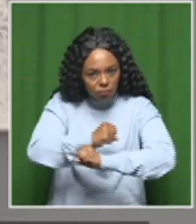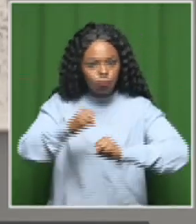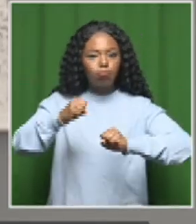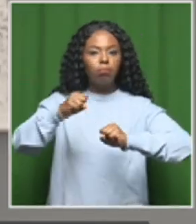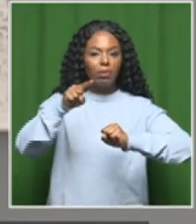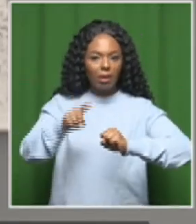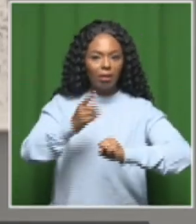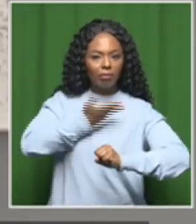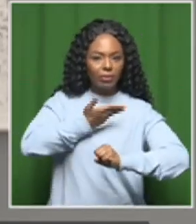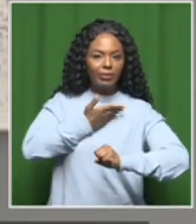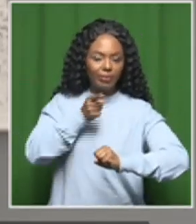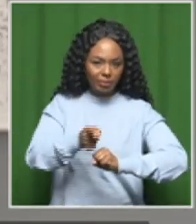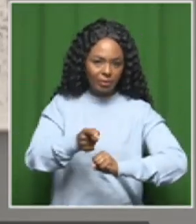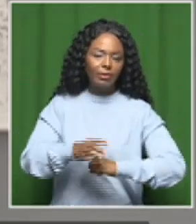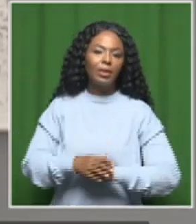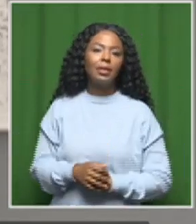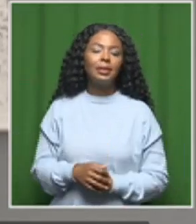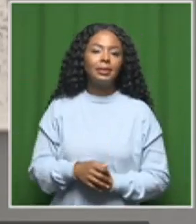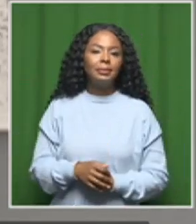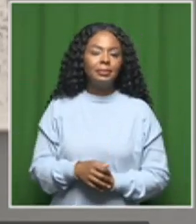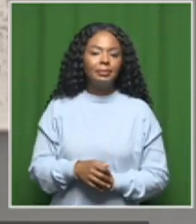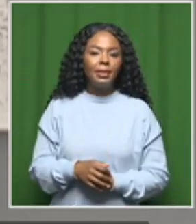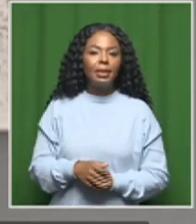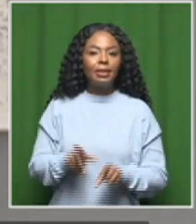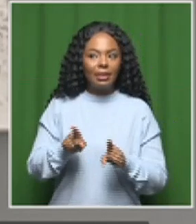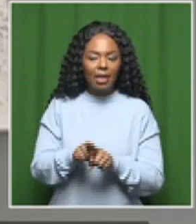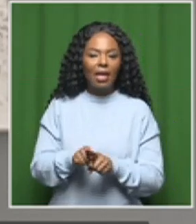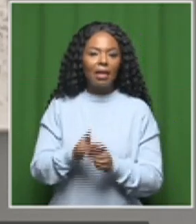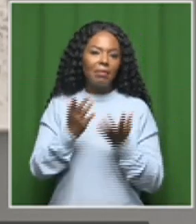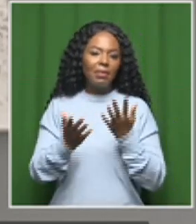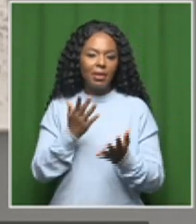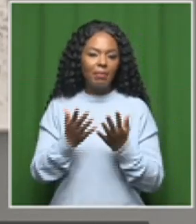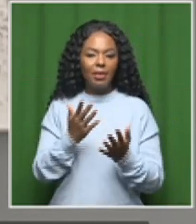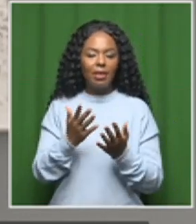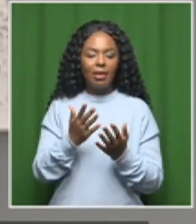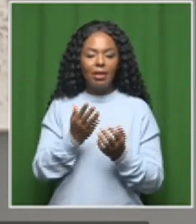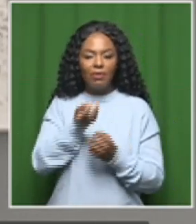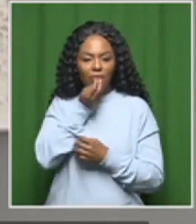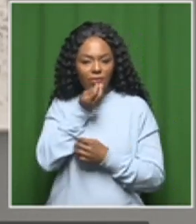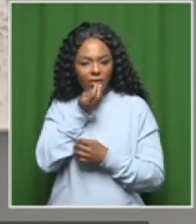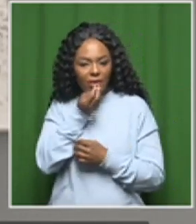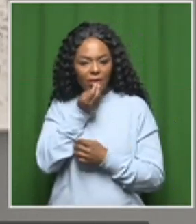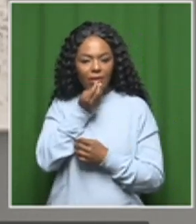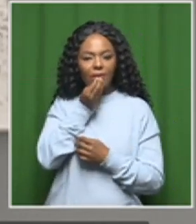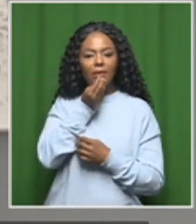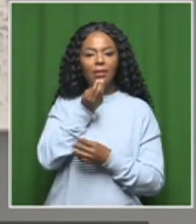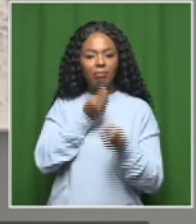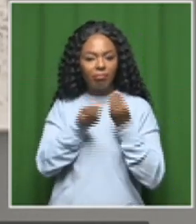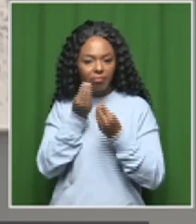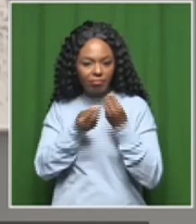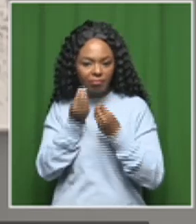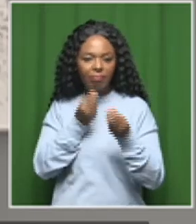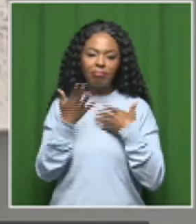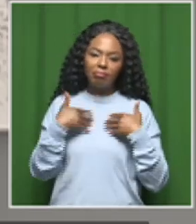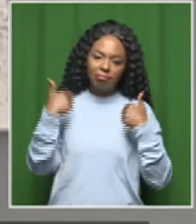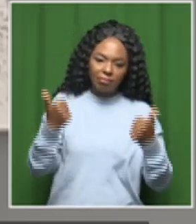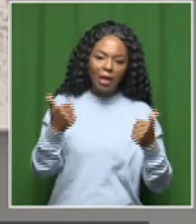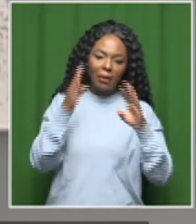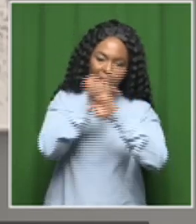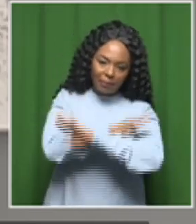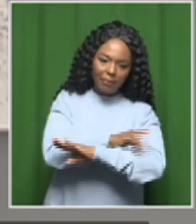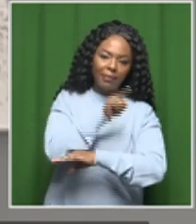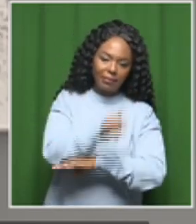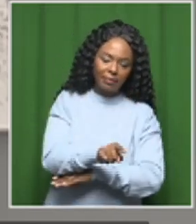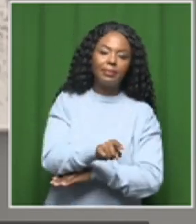as potentially just an increase in calories and excess and consumption of excess fat and